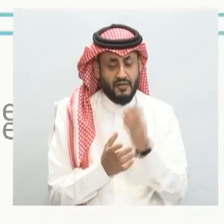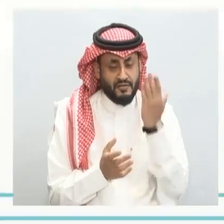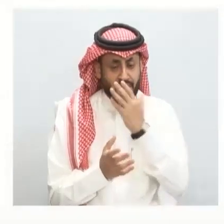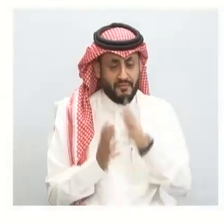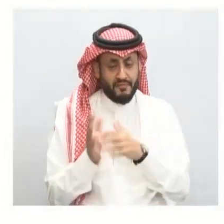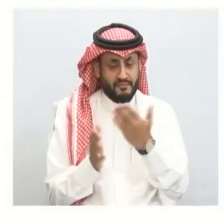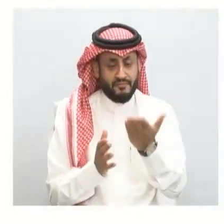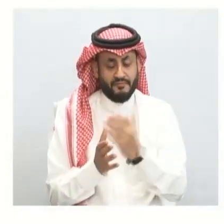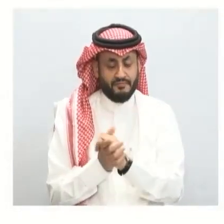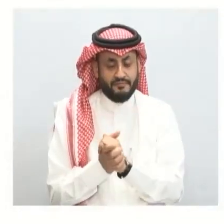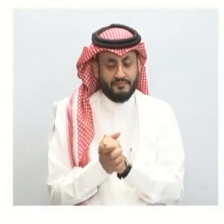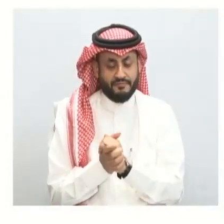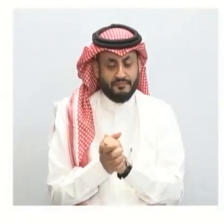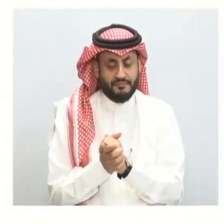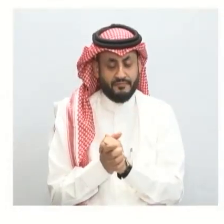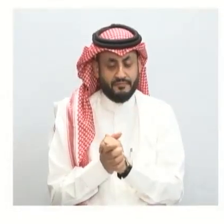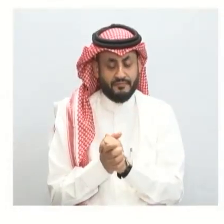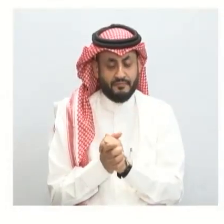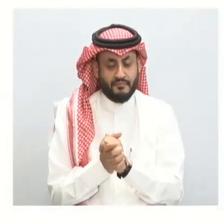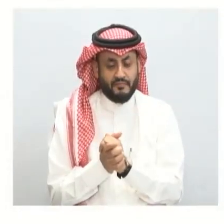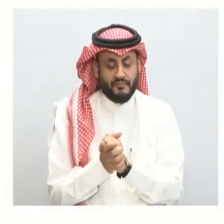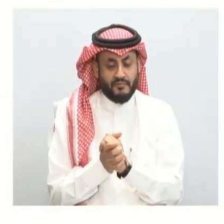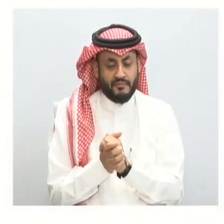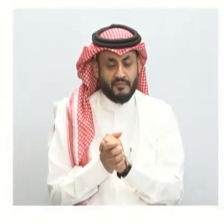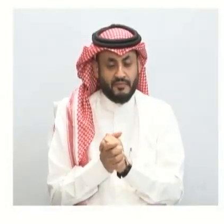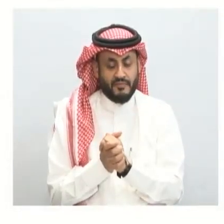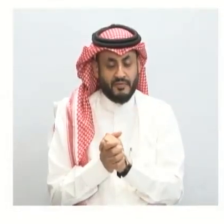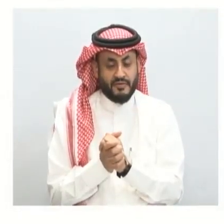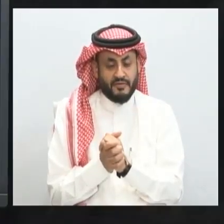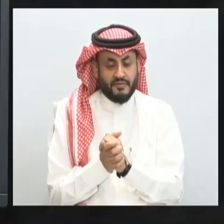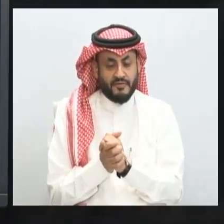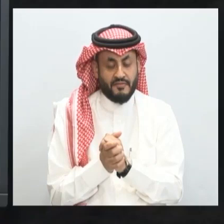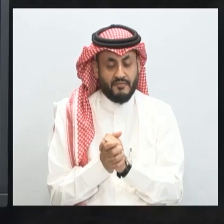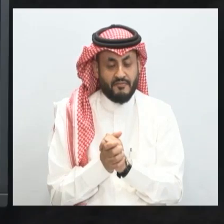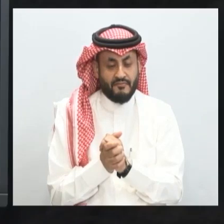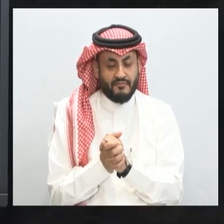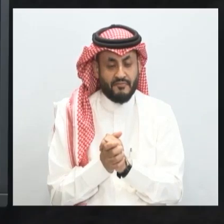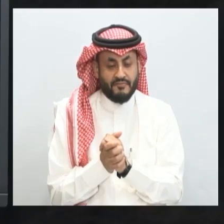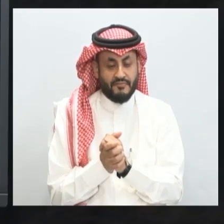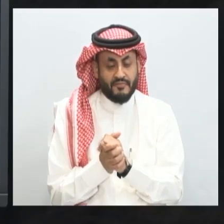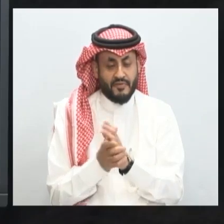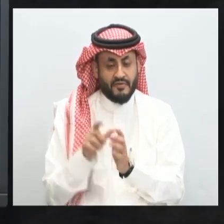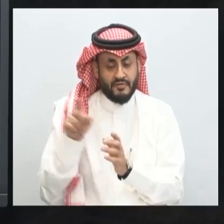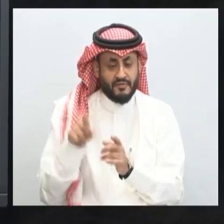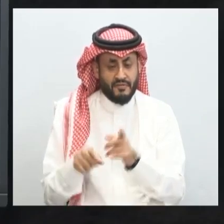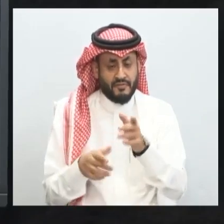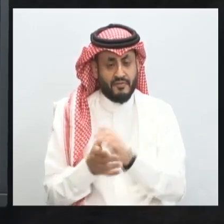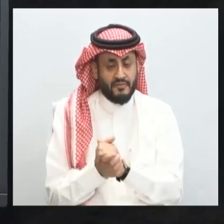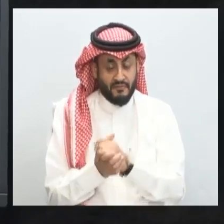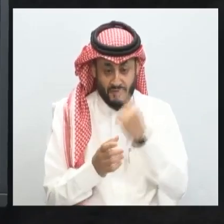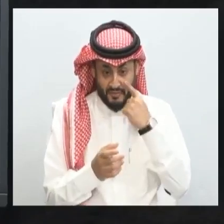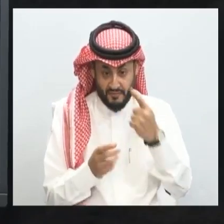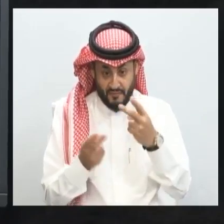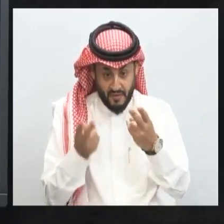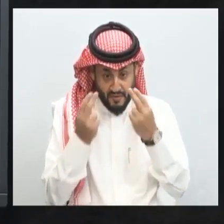in our reading lesson. Now we do have also just a question for you to highlight